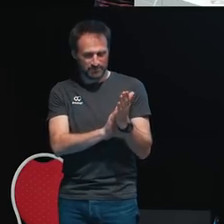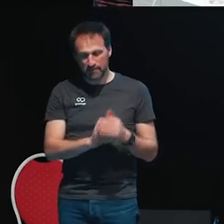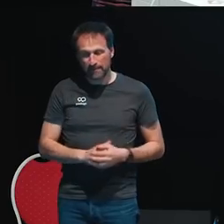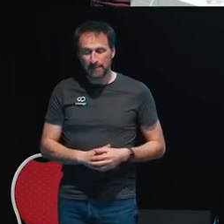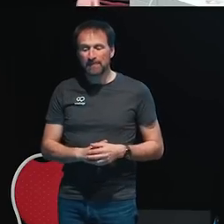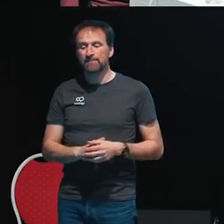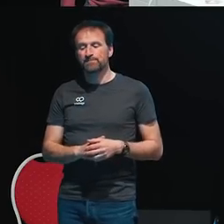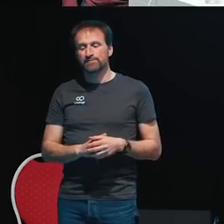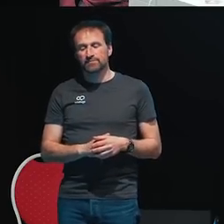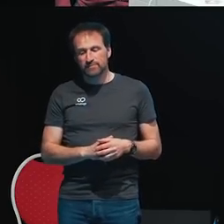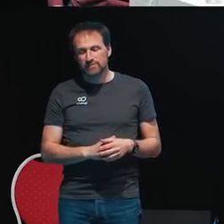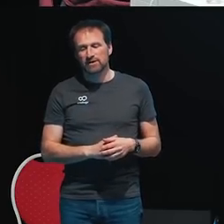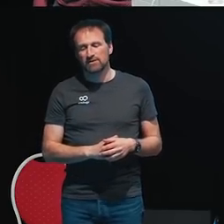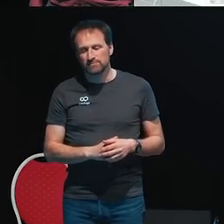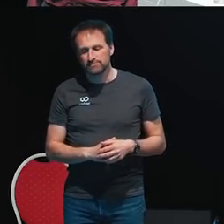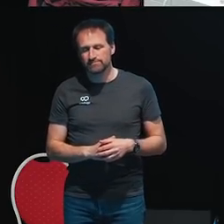And